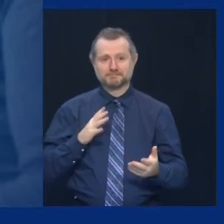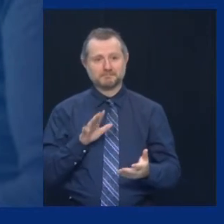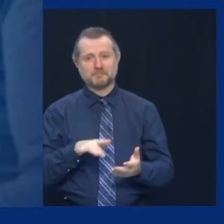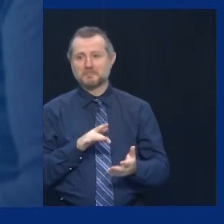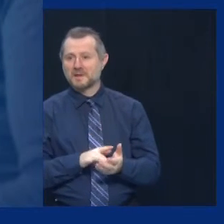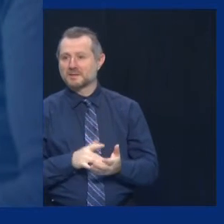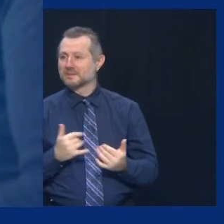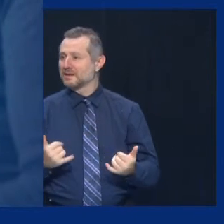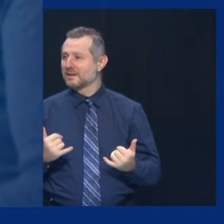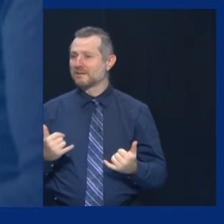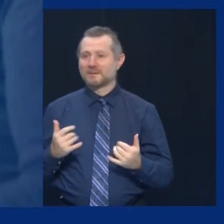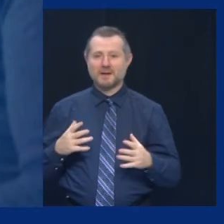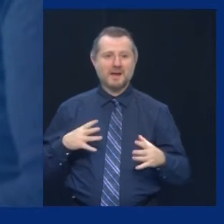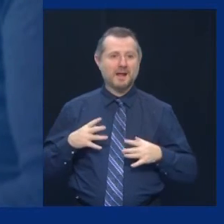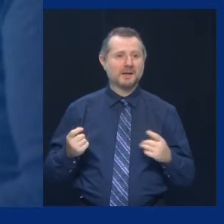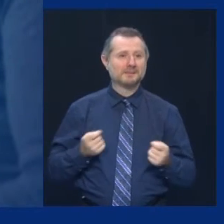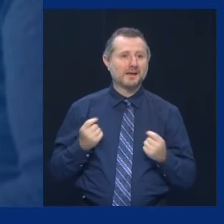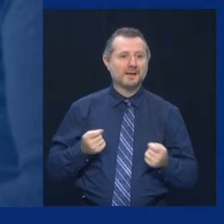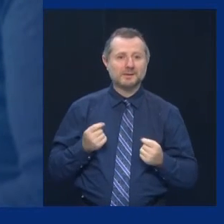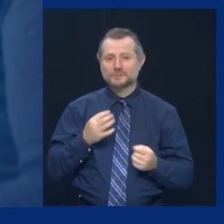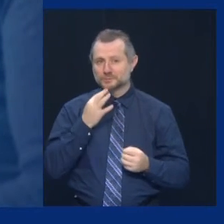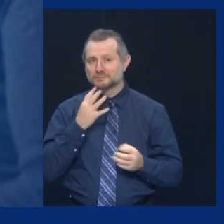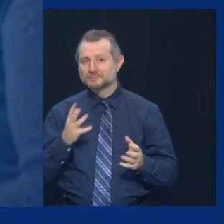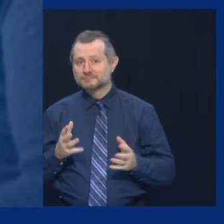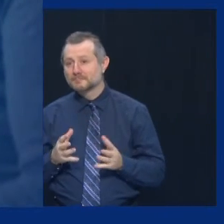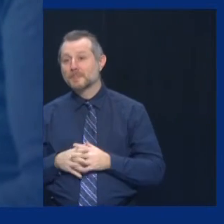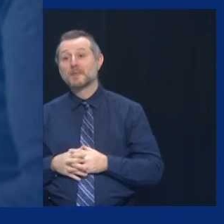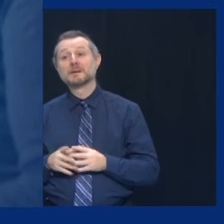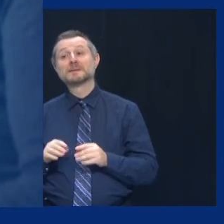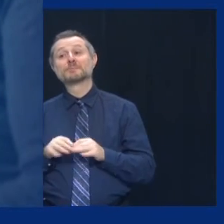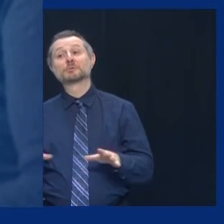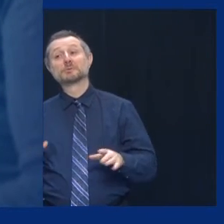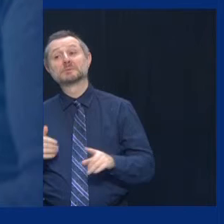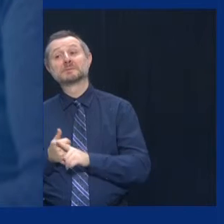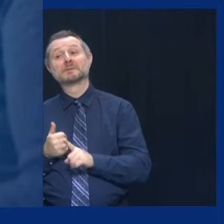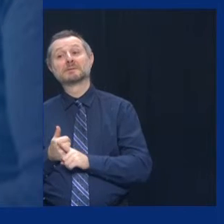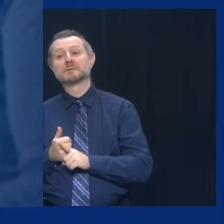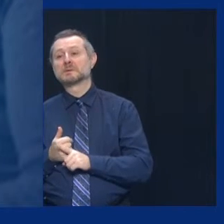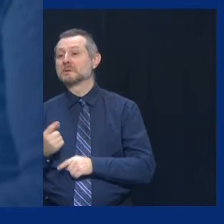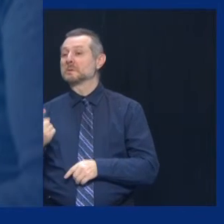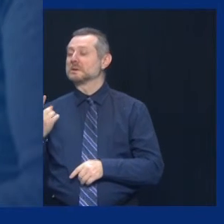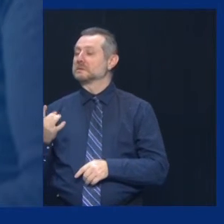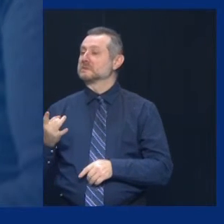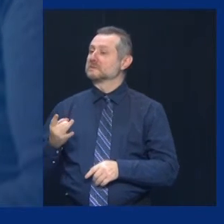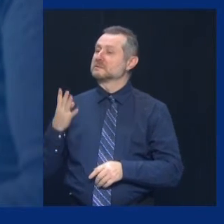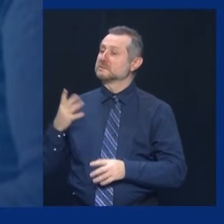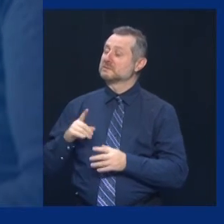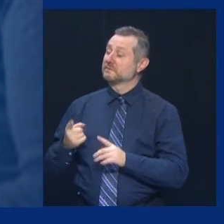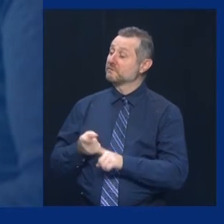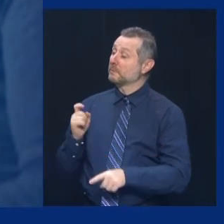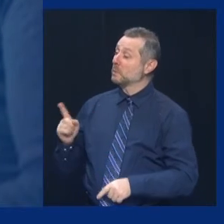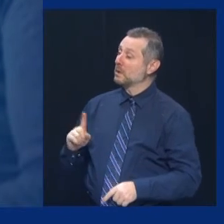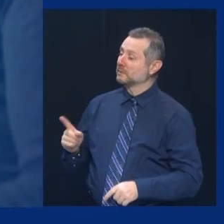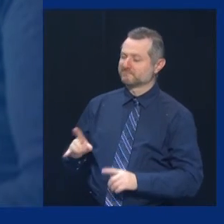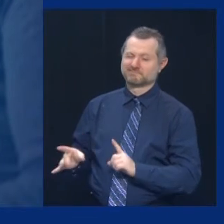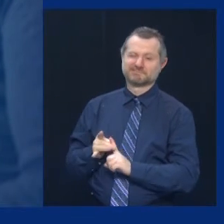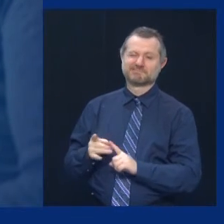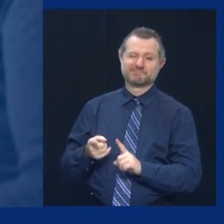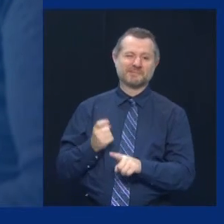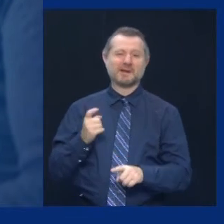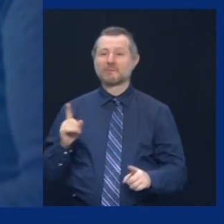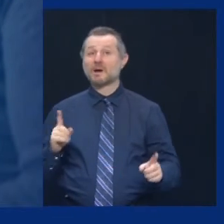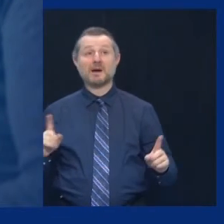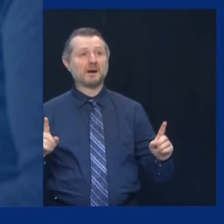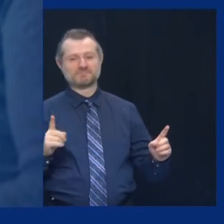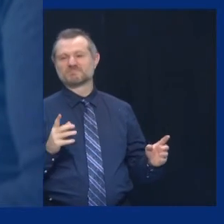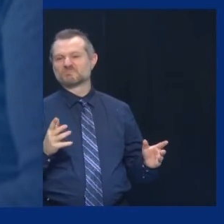season. And the number one spread, overwhelmingly, is small